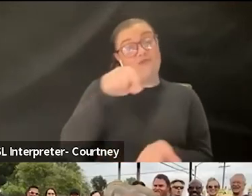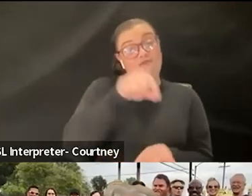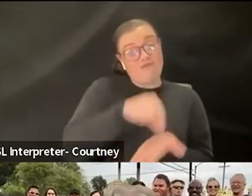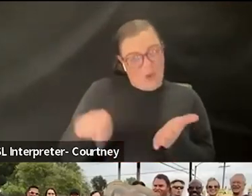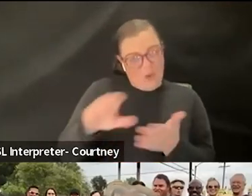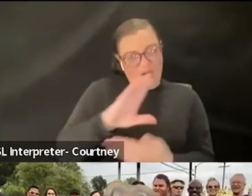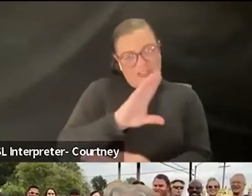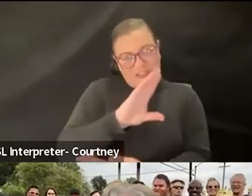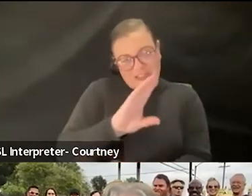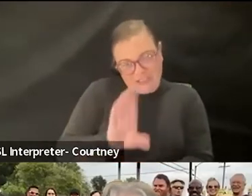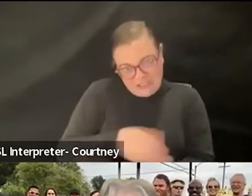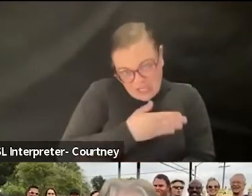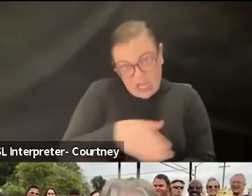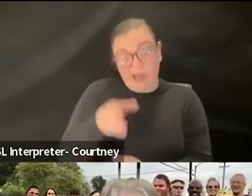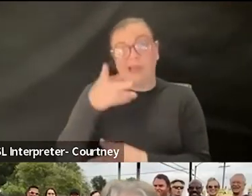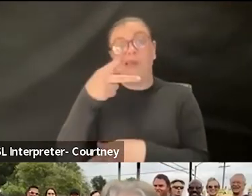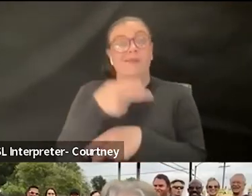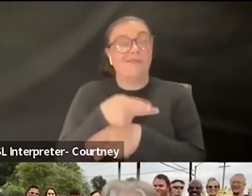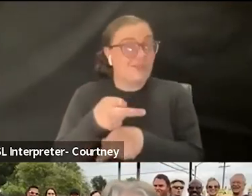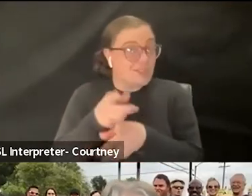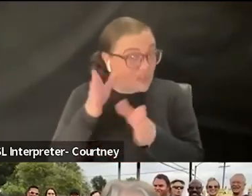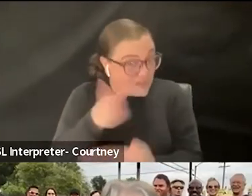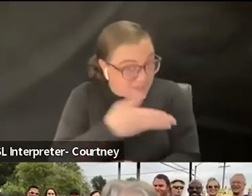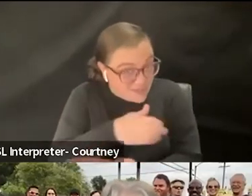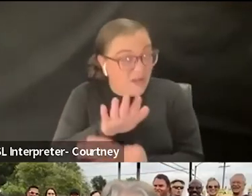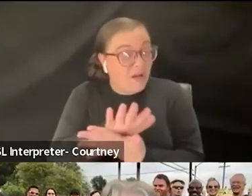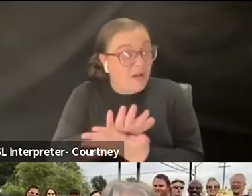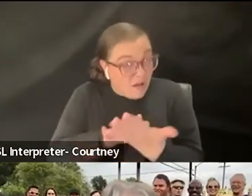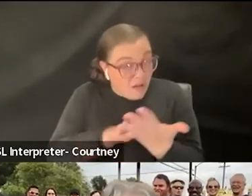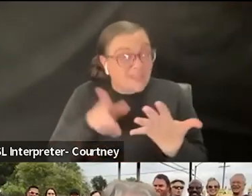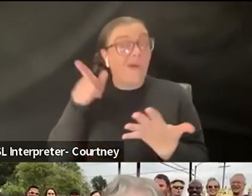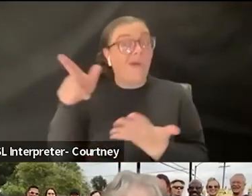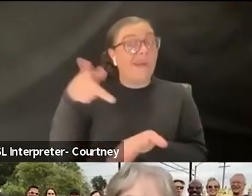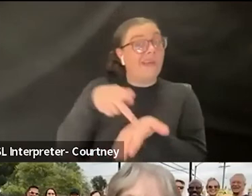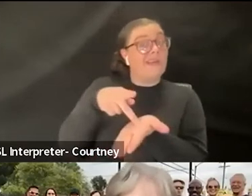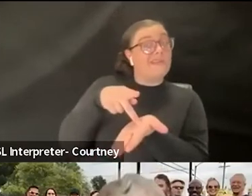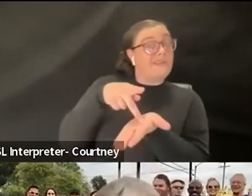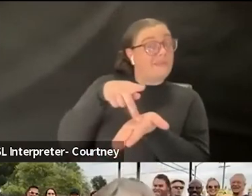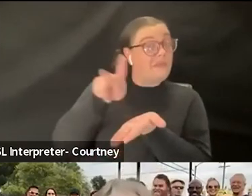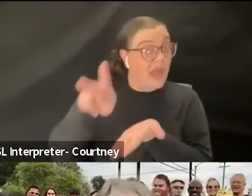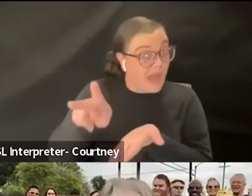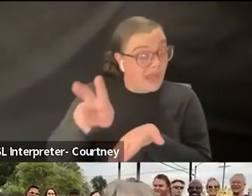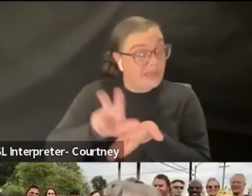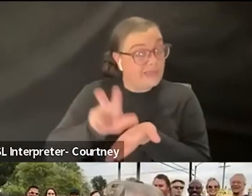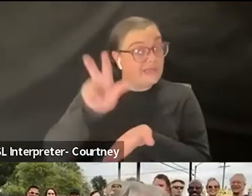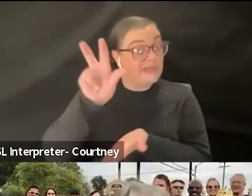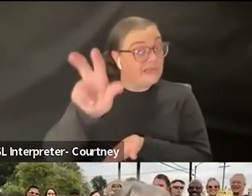that, he gets paid. The singer does not get paid.